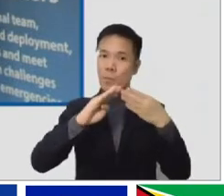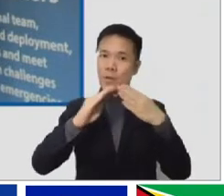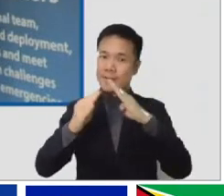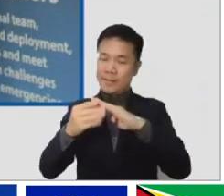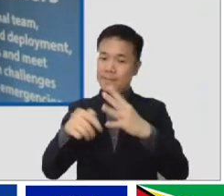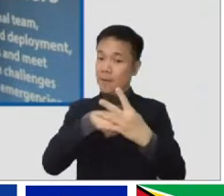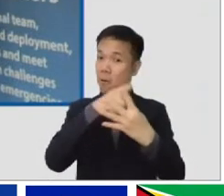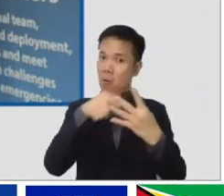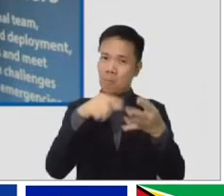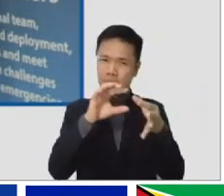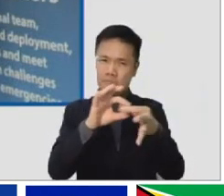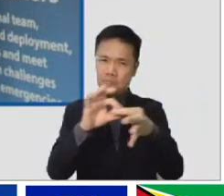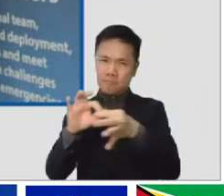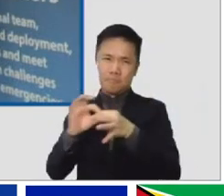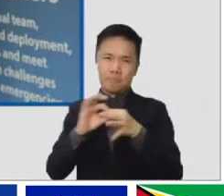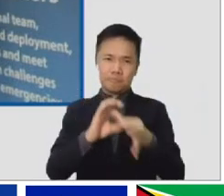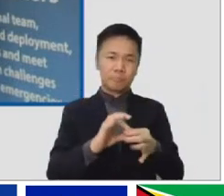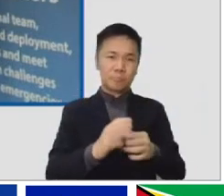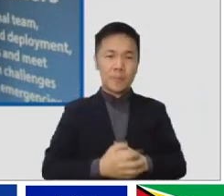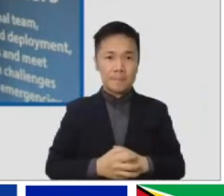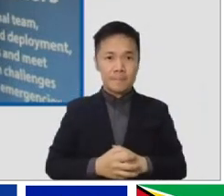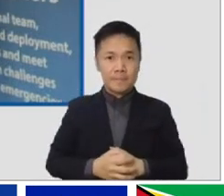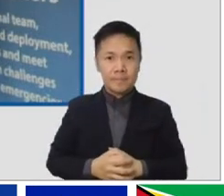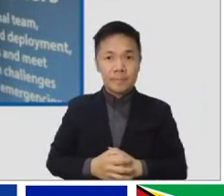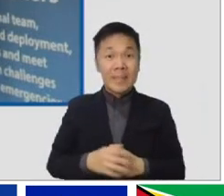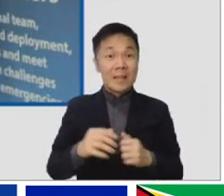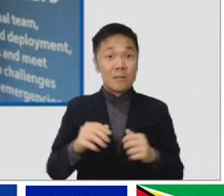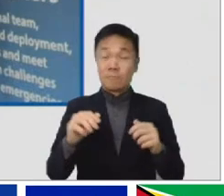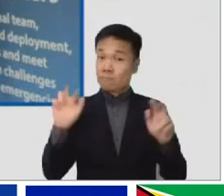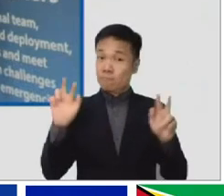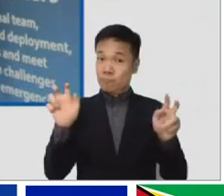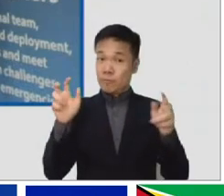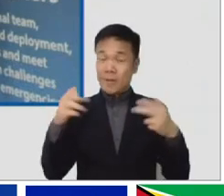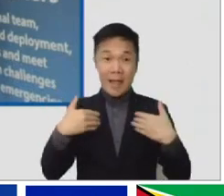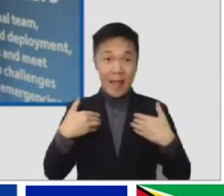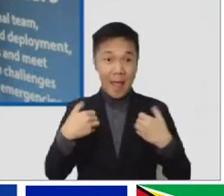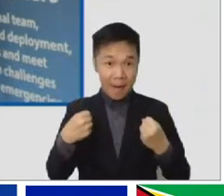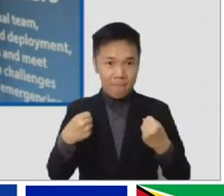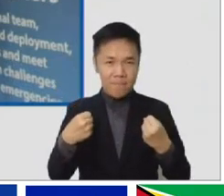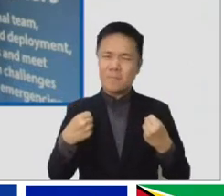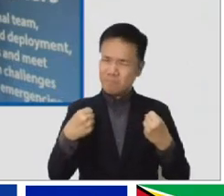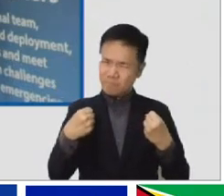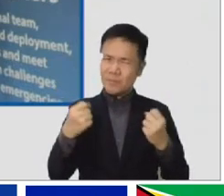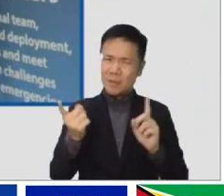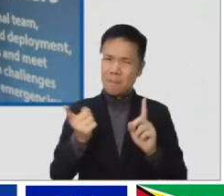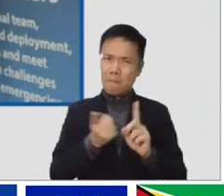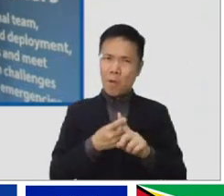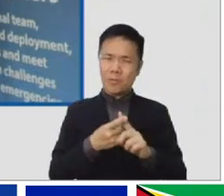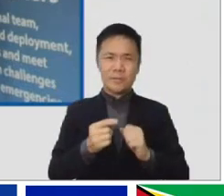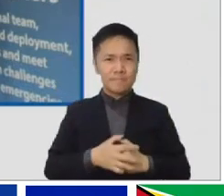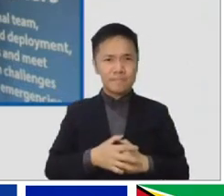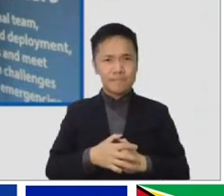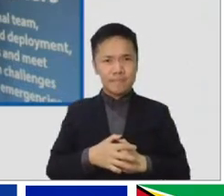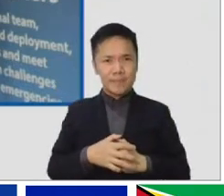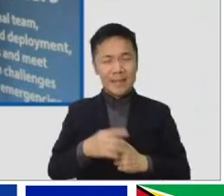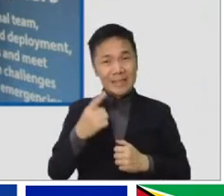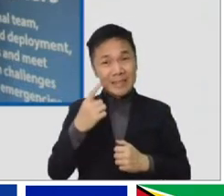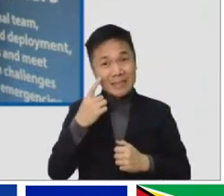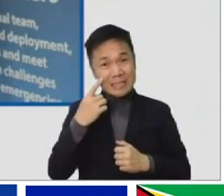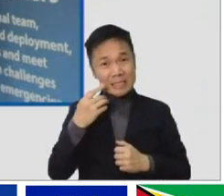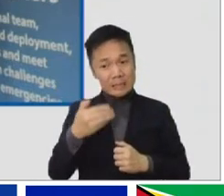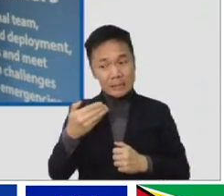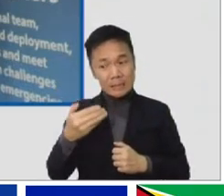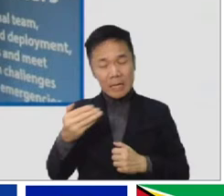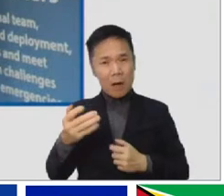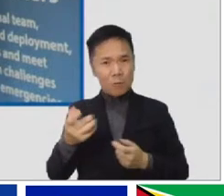health sector is a key in this, but they can only do their work and control together with the